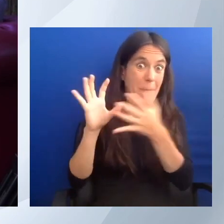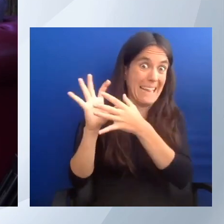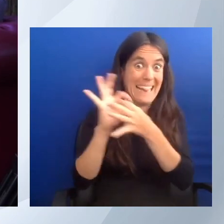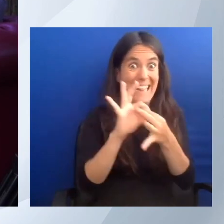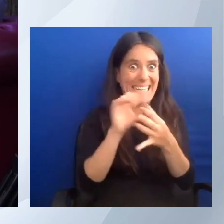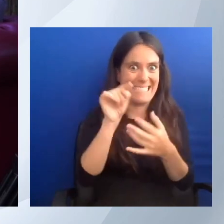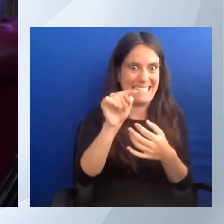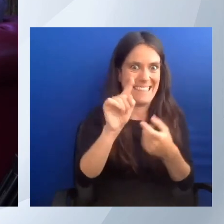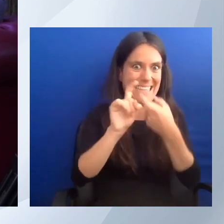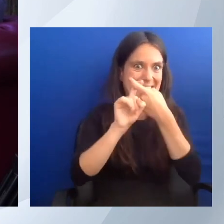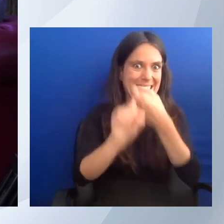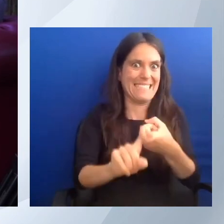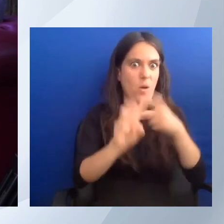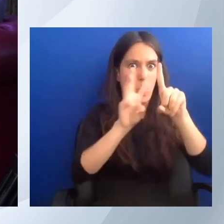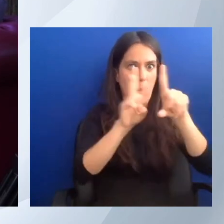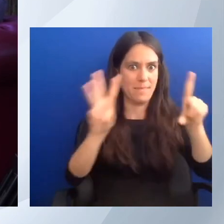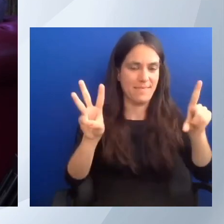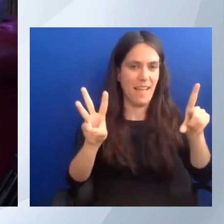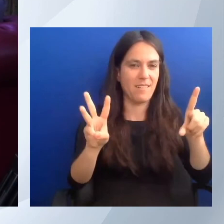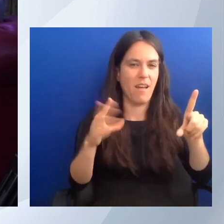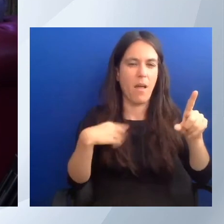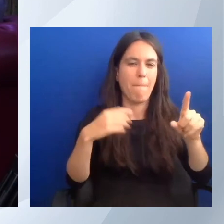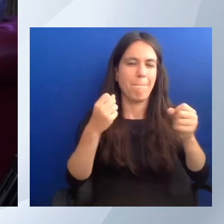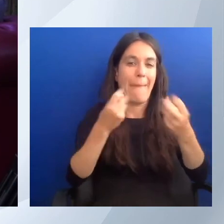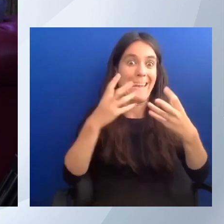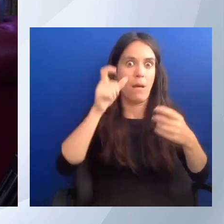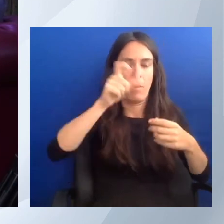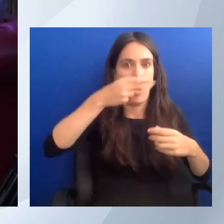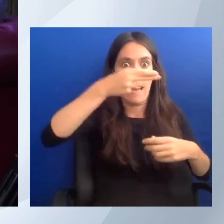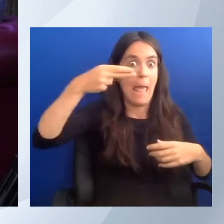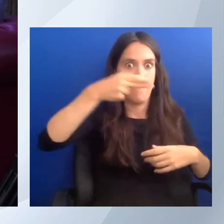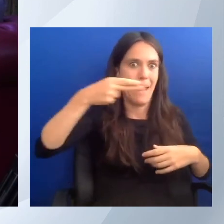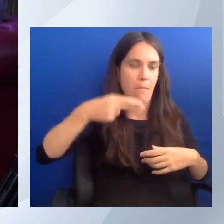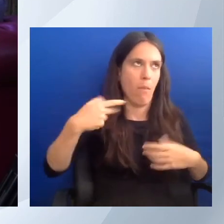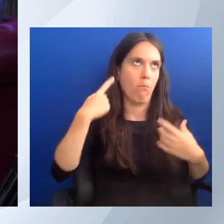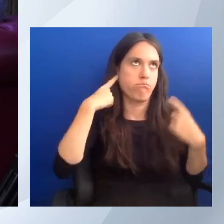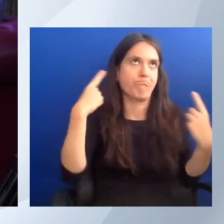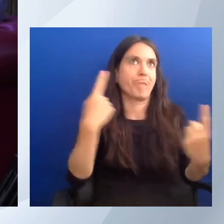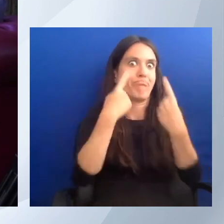I'm bound to forget somebody, and then whoa, that's of course not